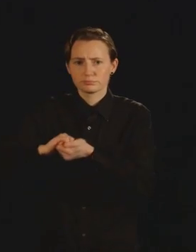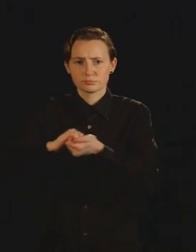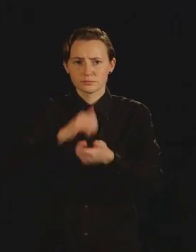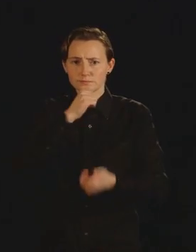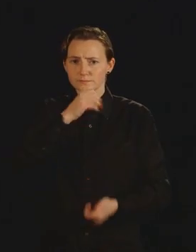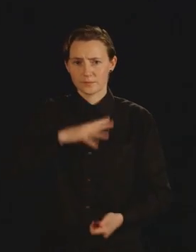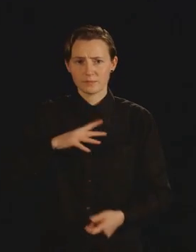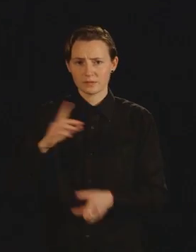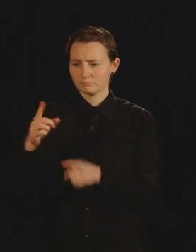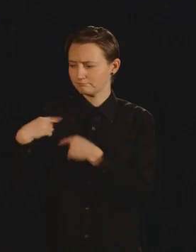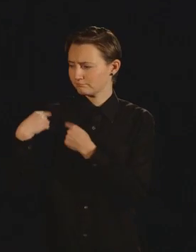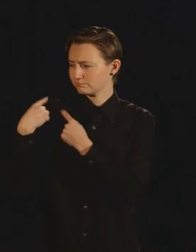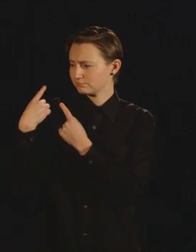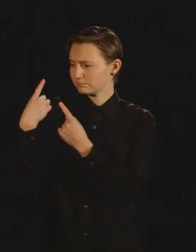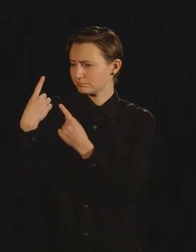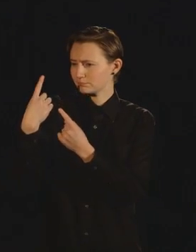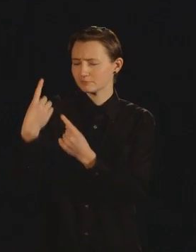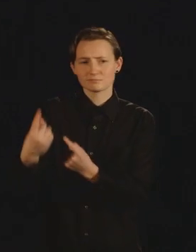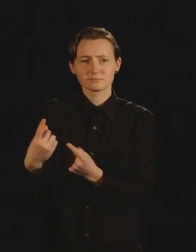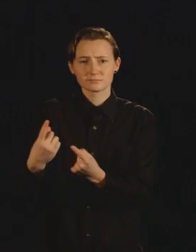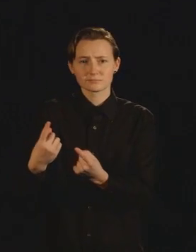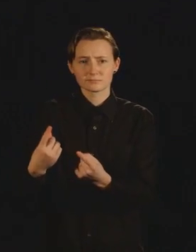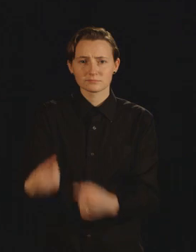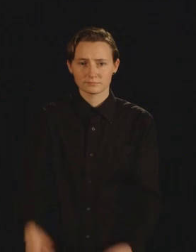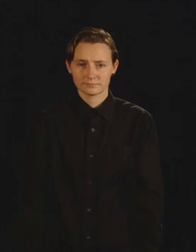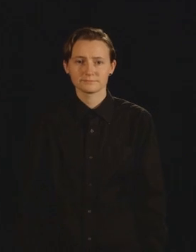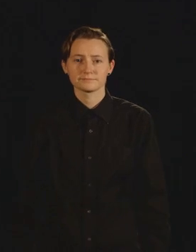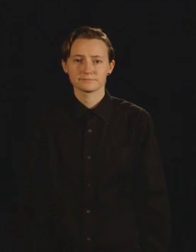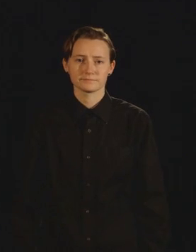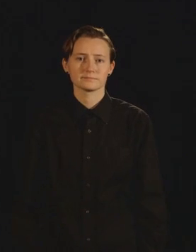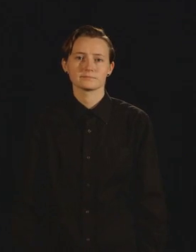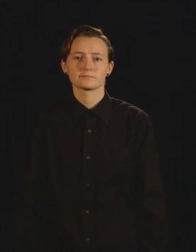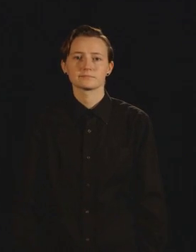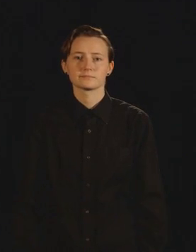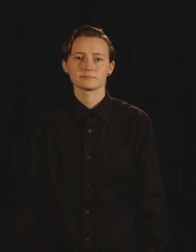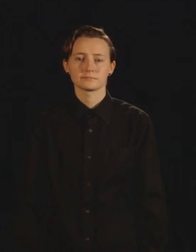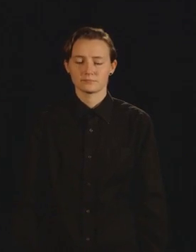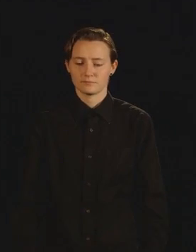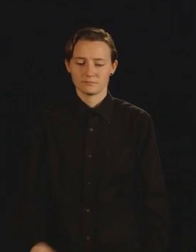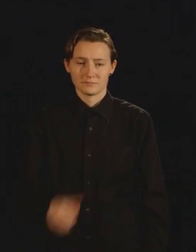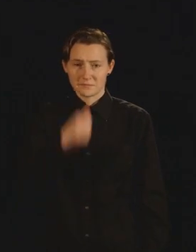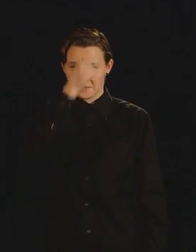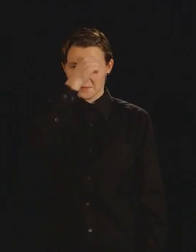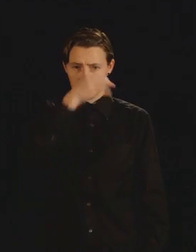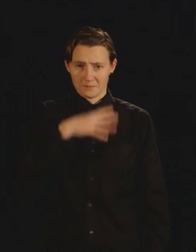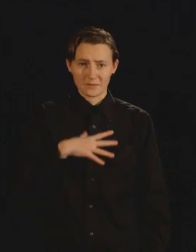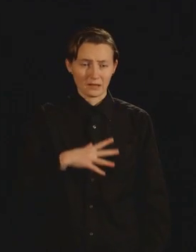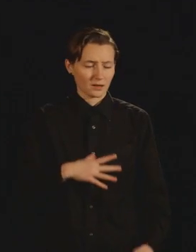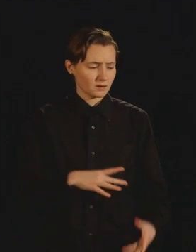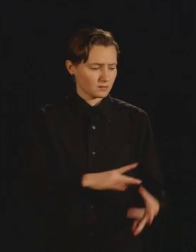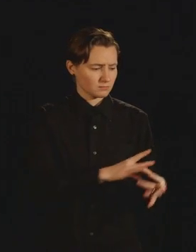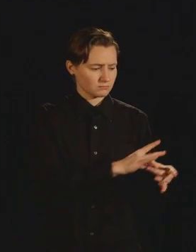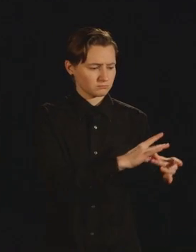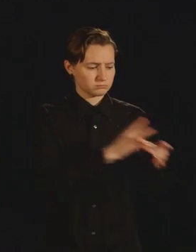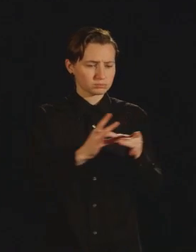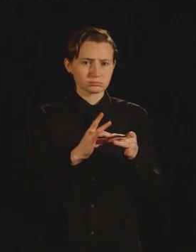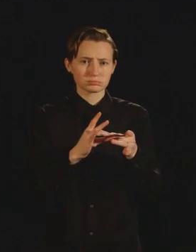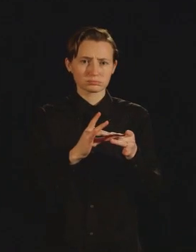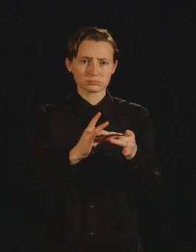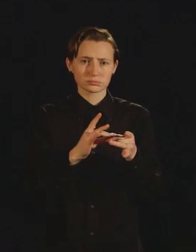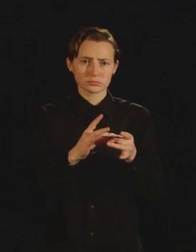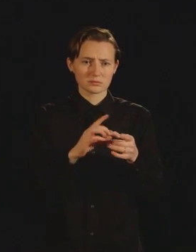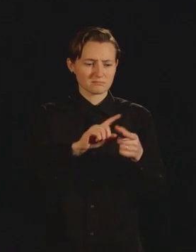of communion with other women for decades, if not centuries. When men